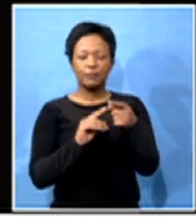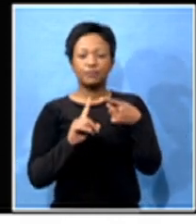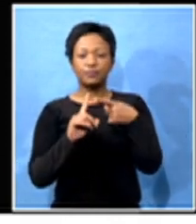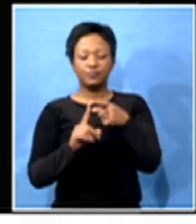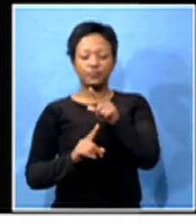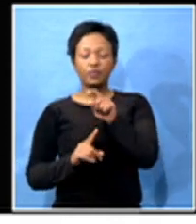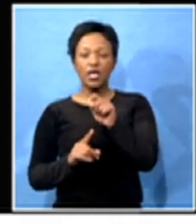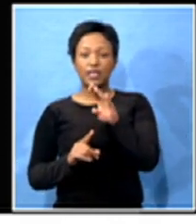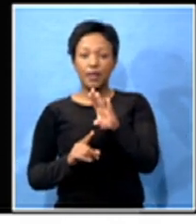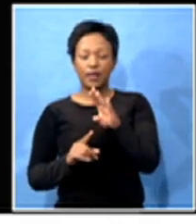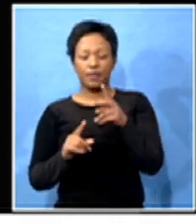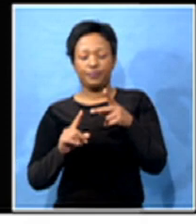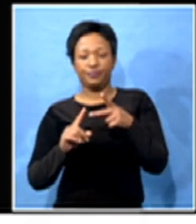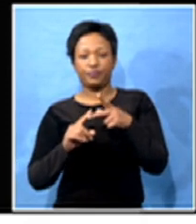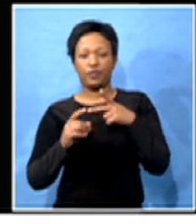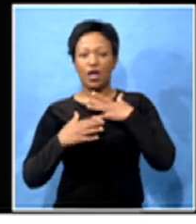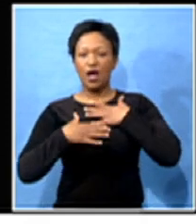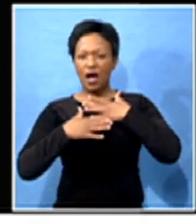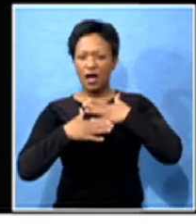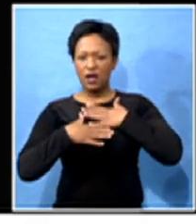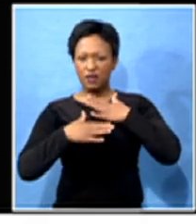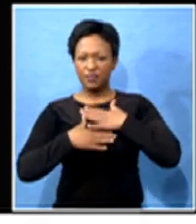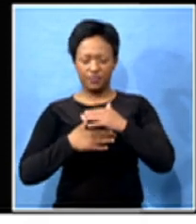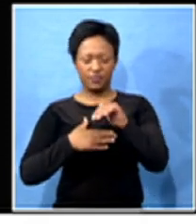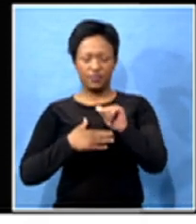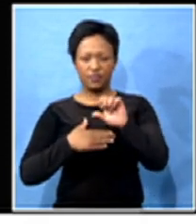TB, your asthma, the